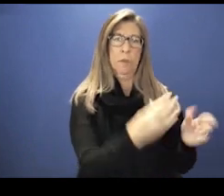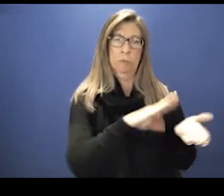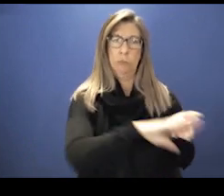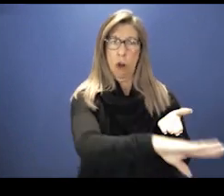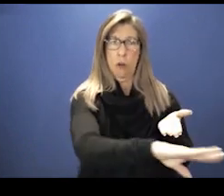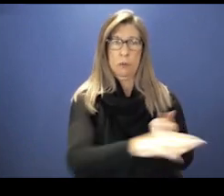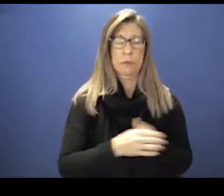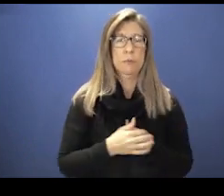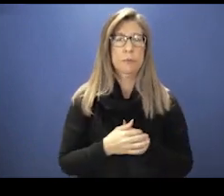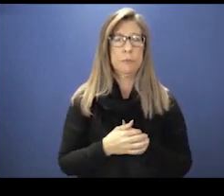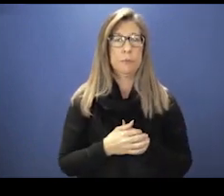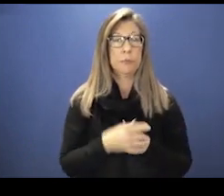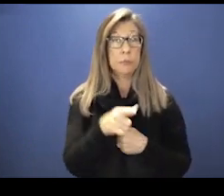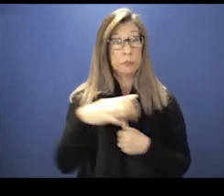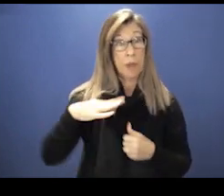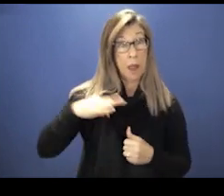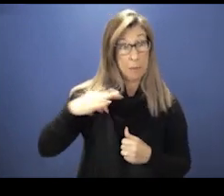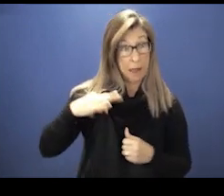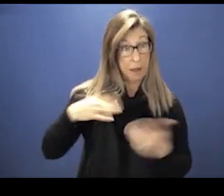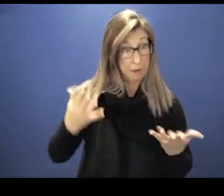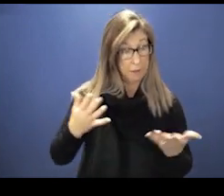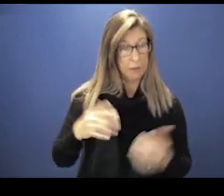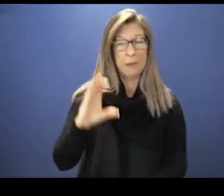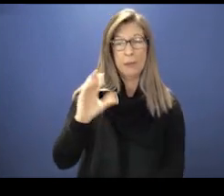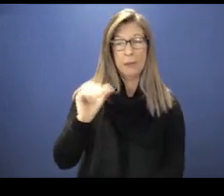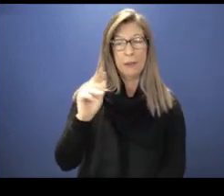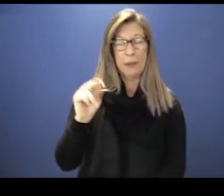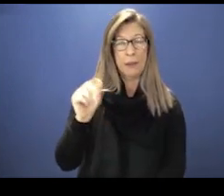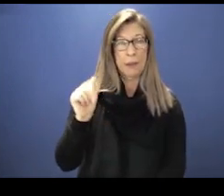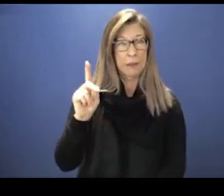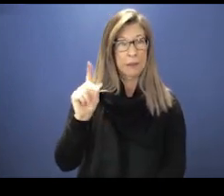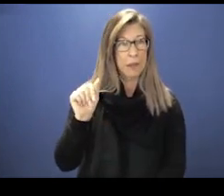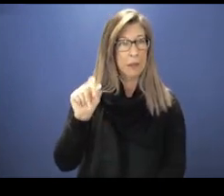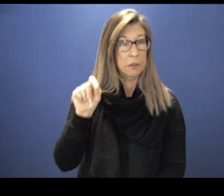complete the application, you can visit